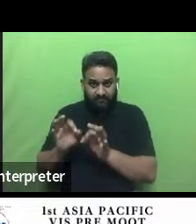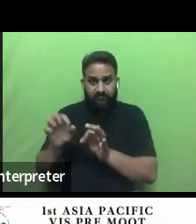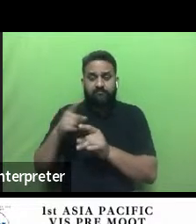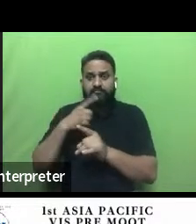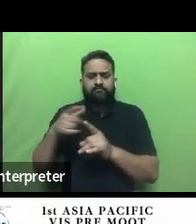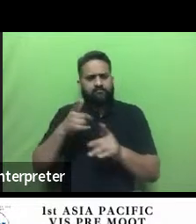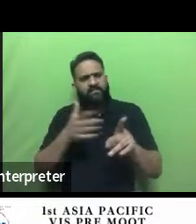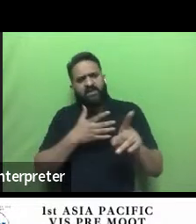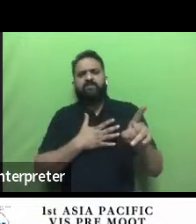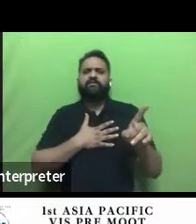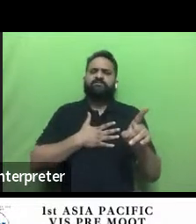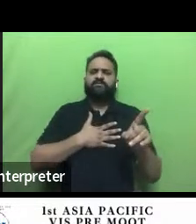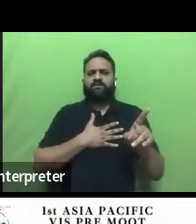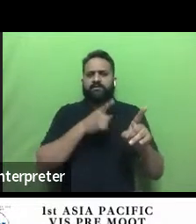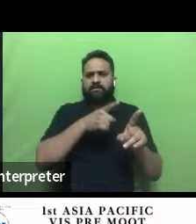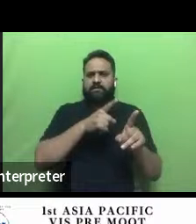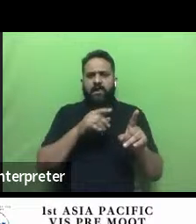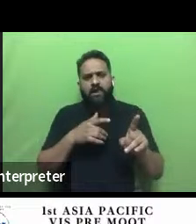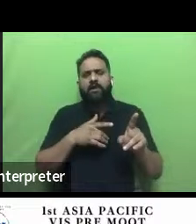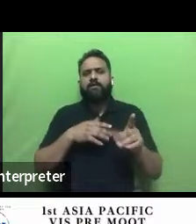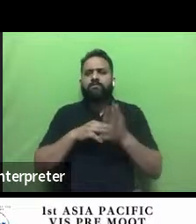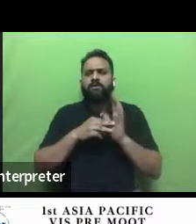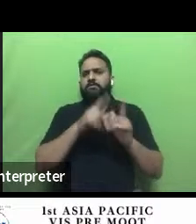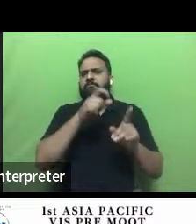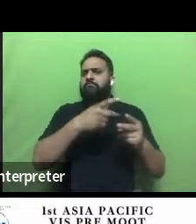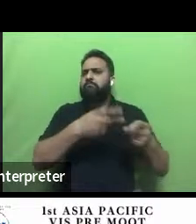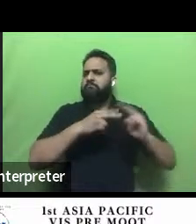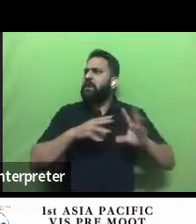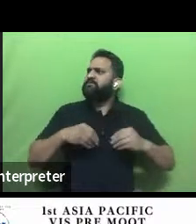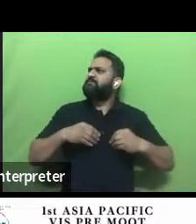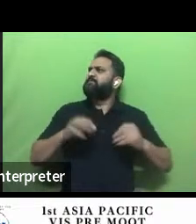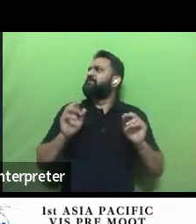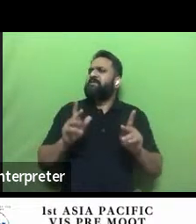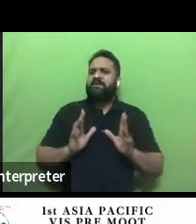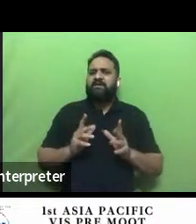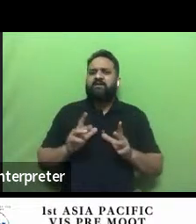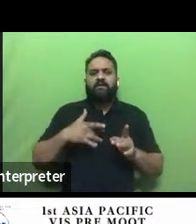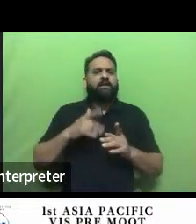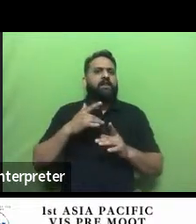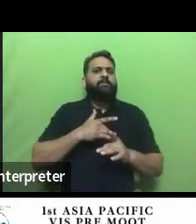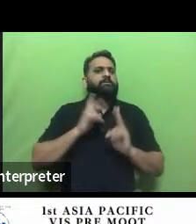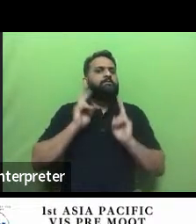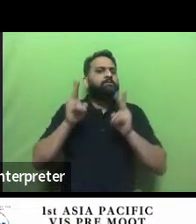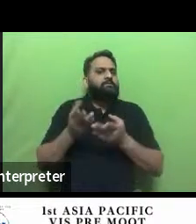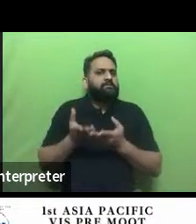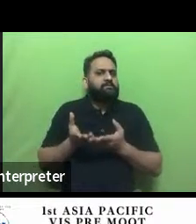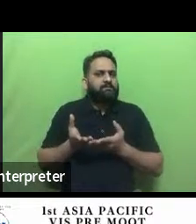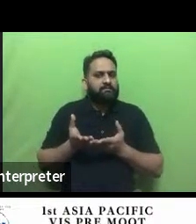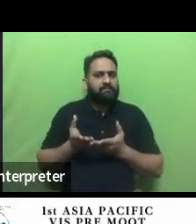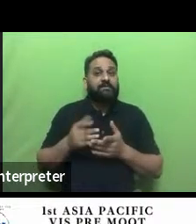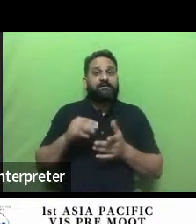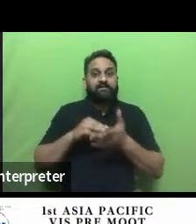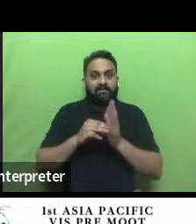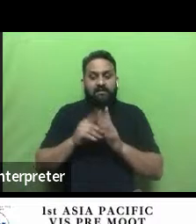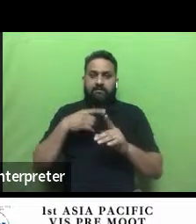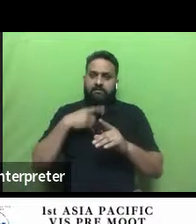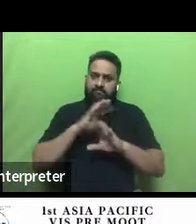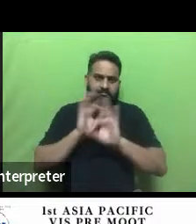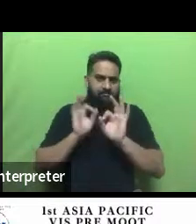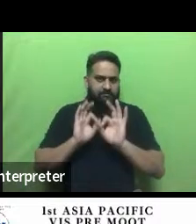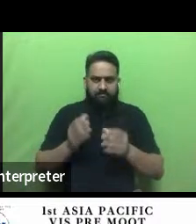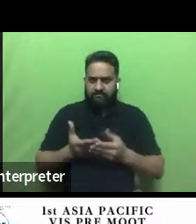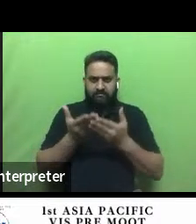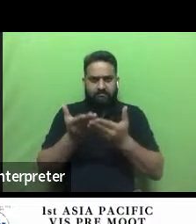faith on the fact that this was a signal of the respondent's acceptance based on this practice. And this marks the end of my submissions on the first